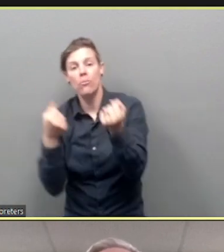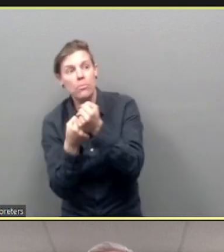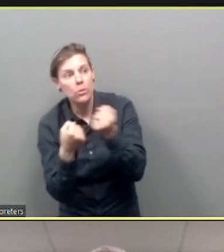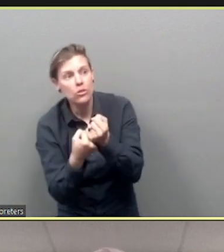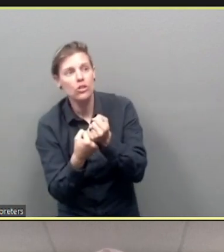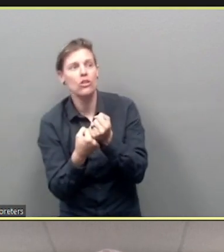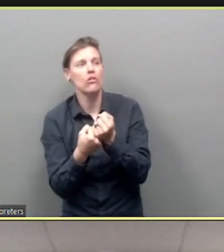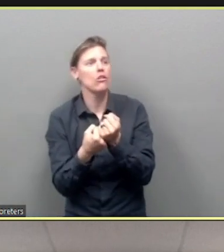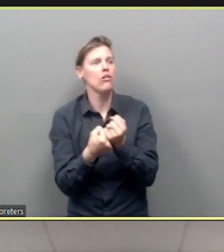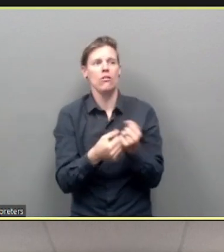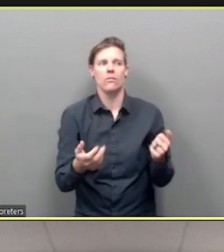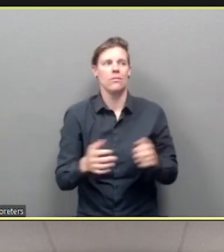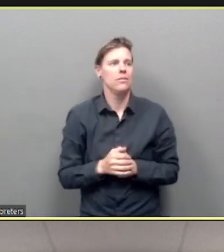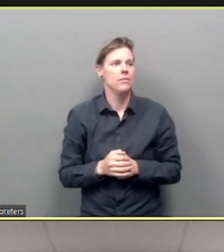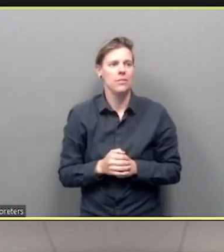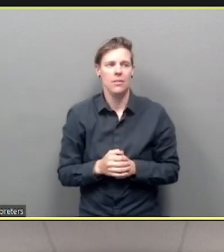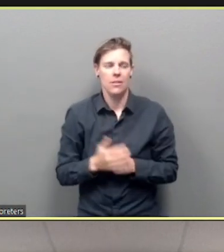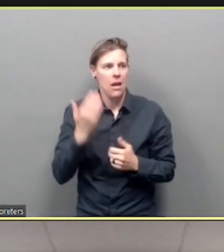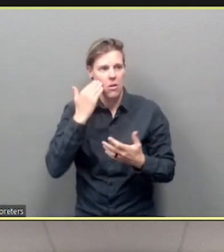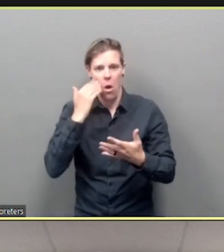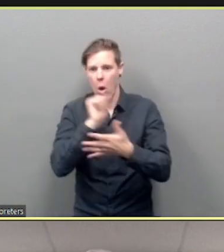any of these things. It would be like saying,